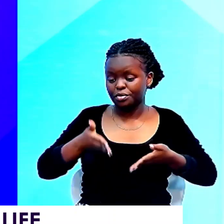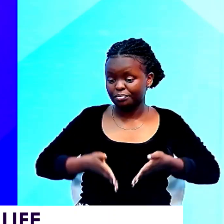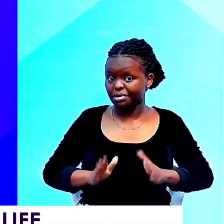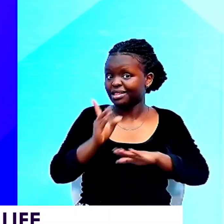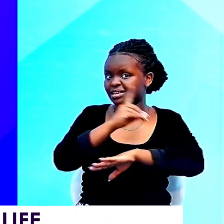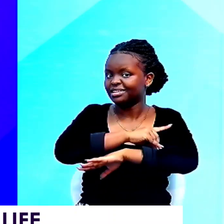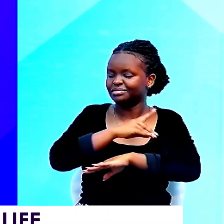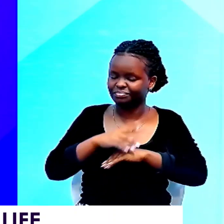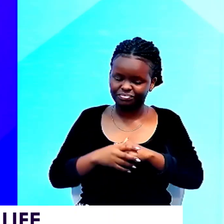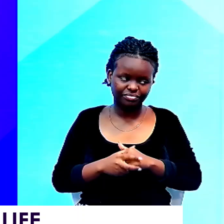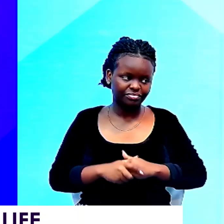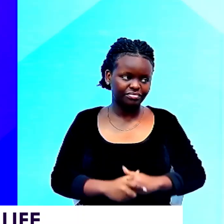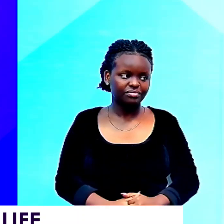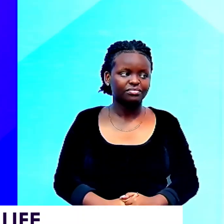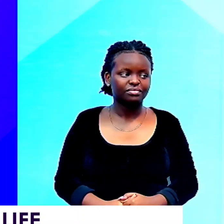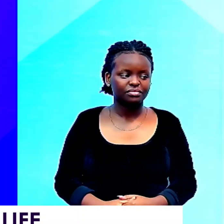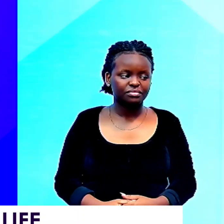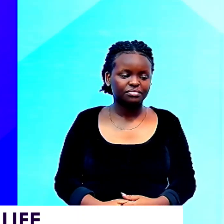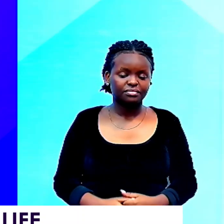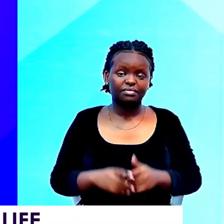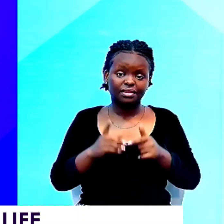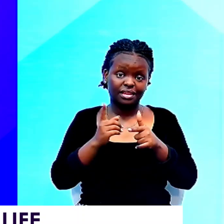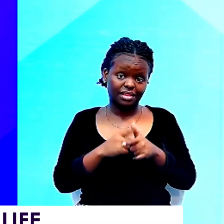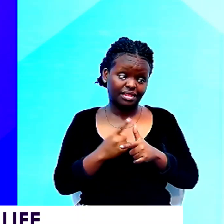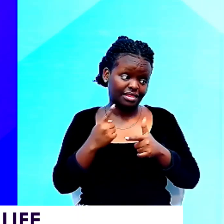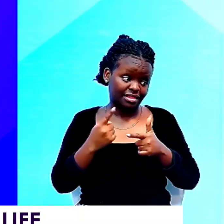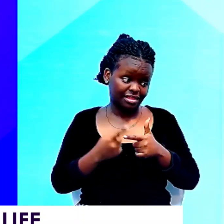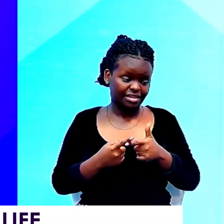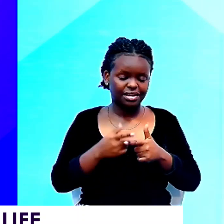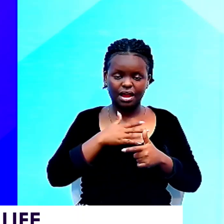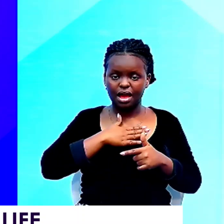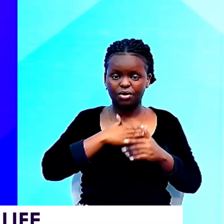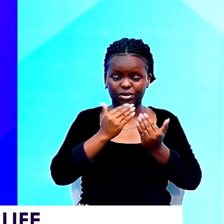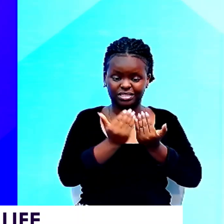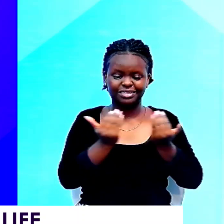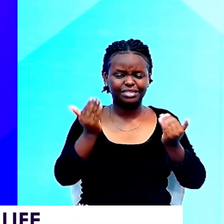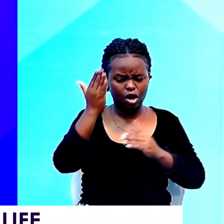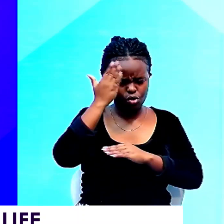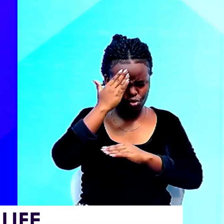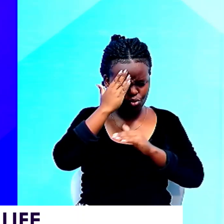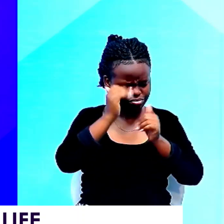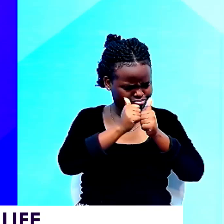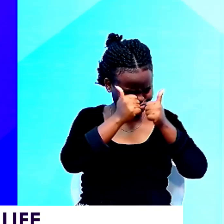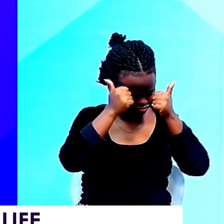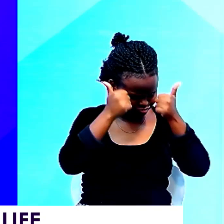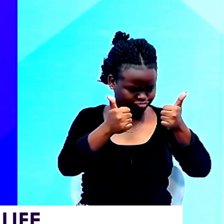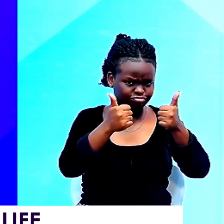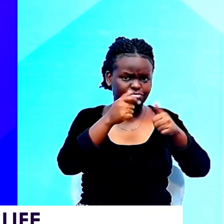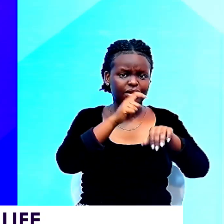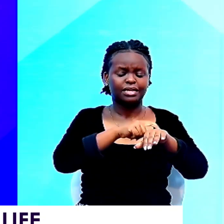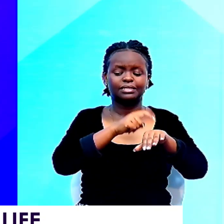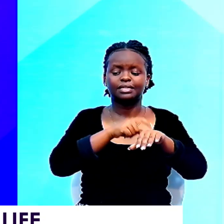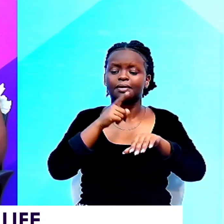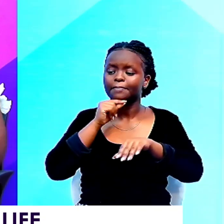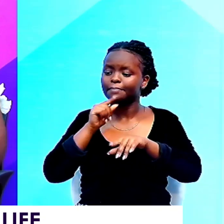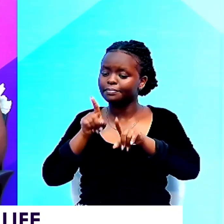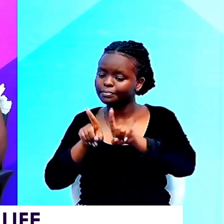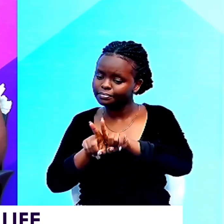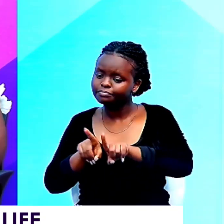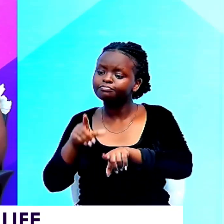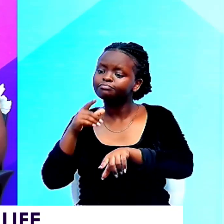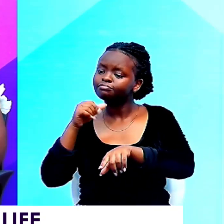reference to like that. Yes. And then our children know very well that when their siblings, the elder ones,